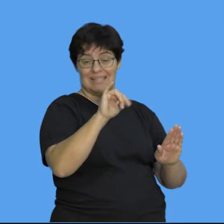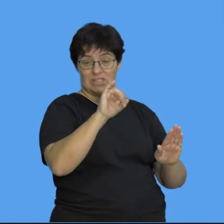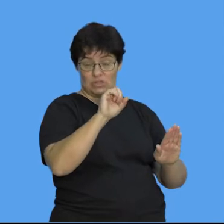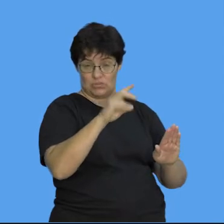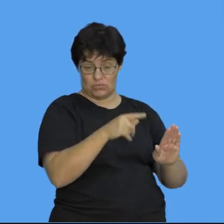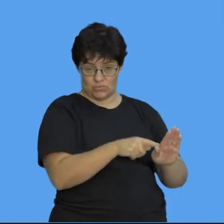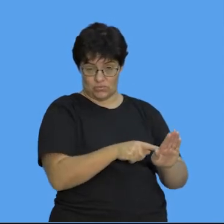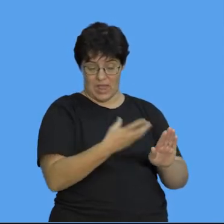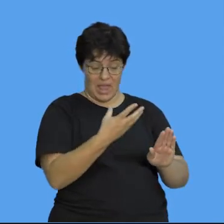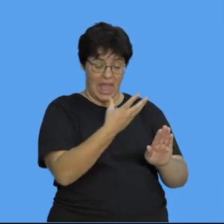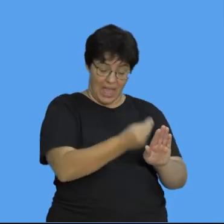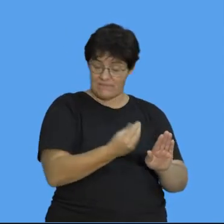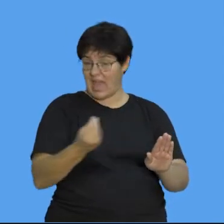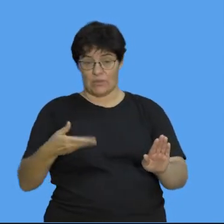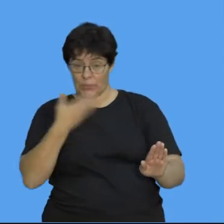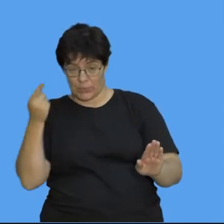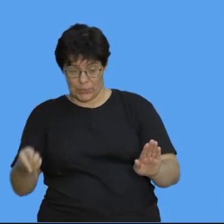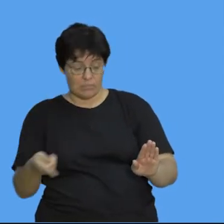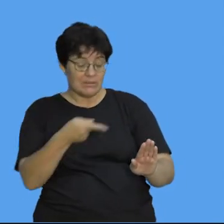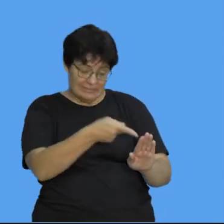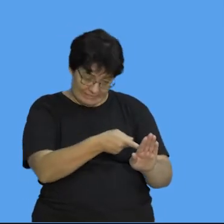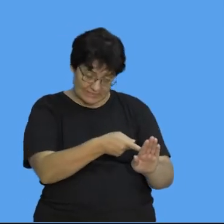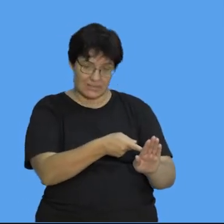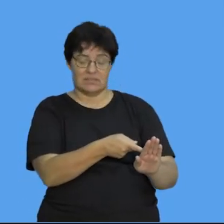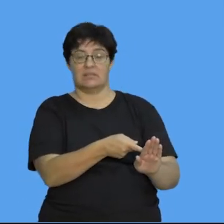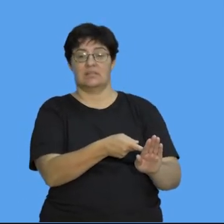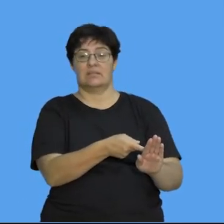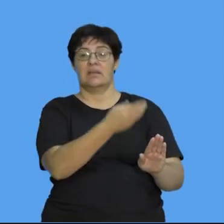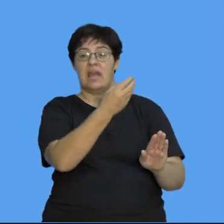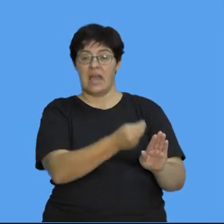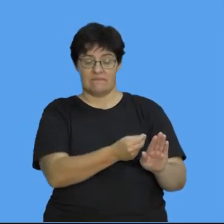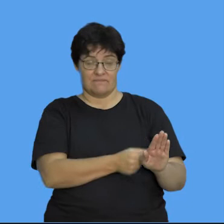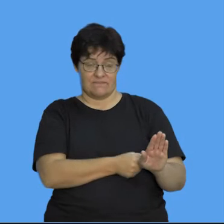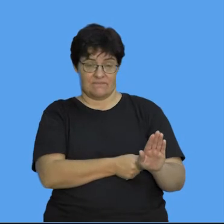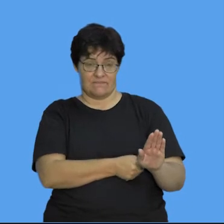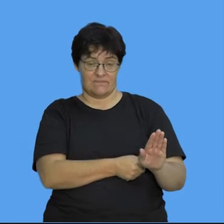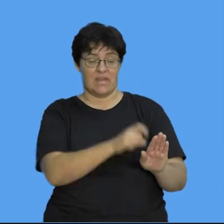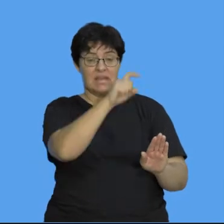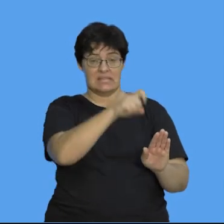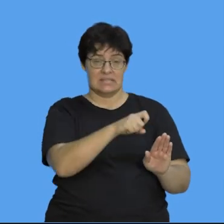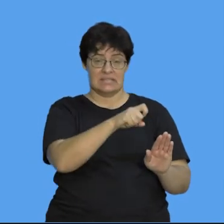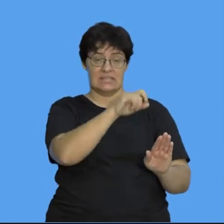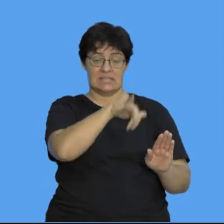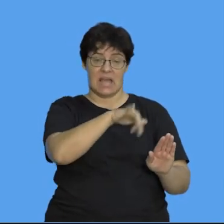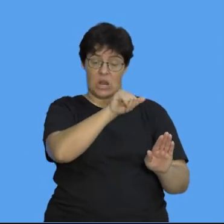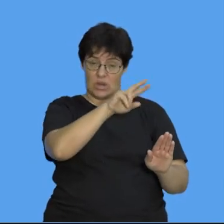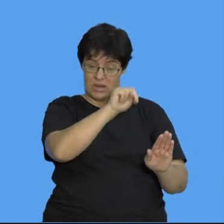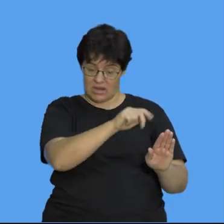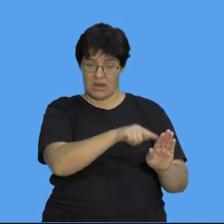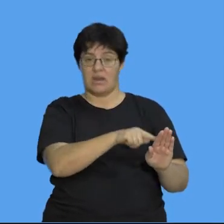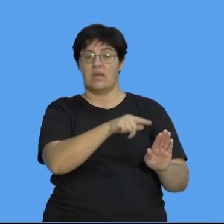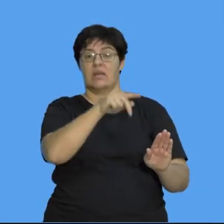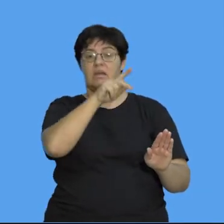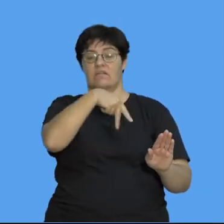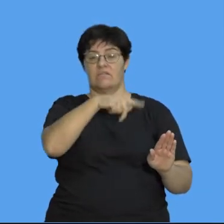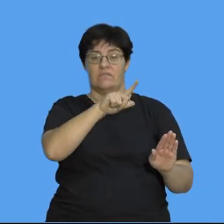two choices here. Now, this group is now divided. So I've got these groups have got xylem and phloem. So